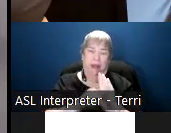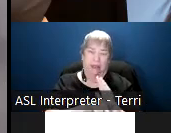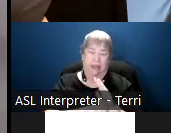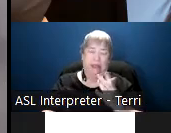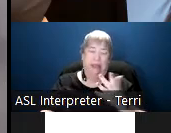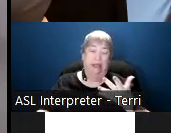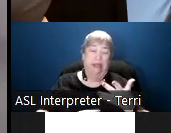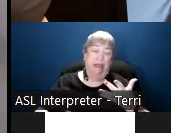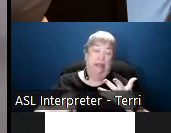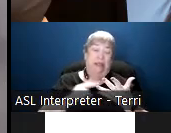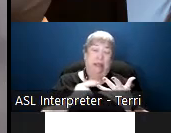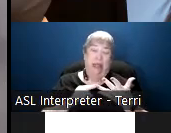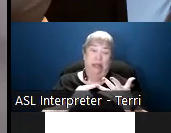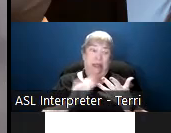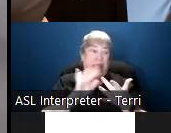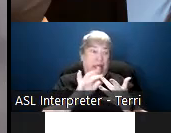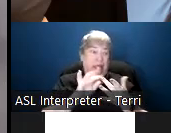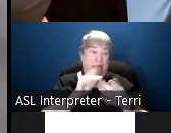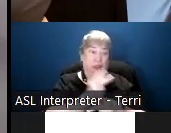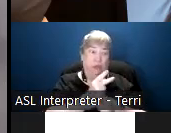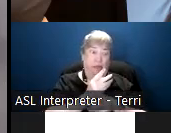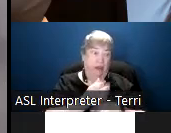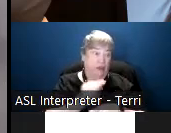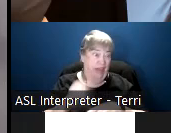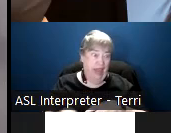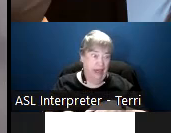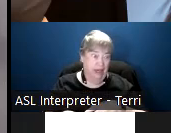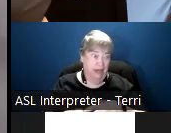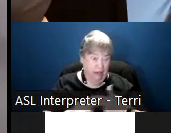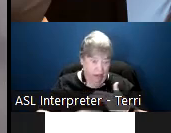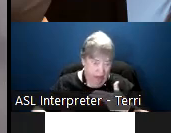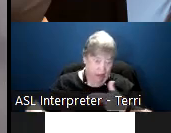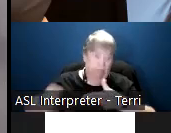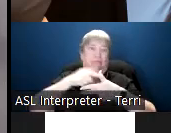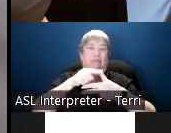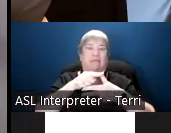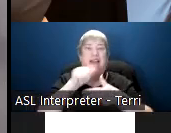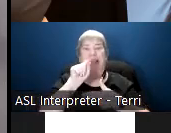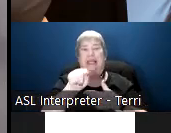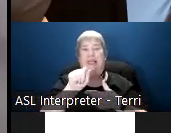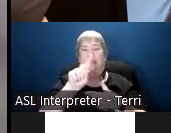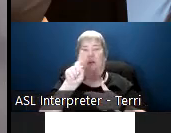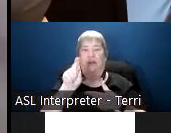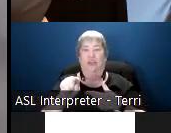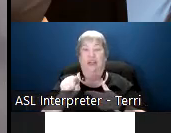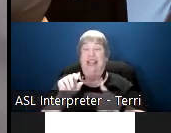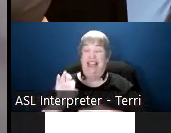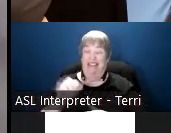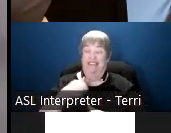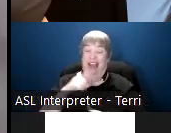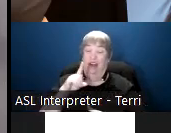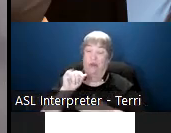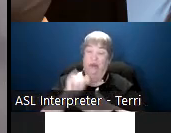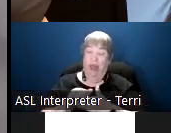And if those aren't available, you have this available to you, this compass of, does this action upset the balance